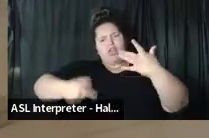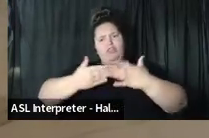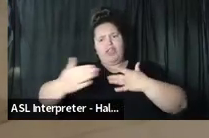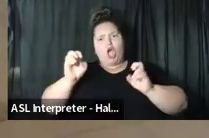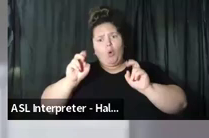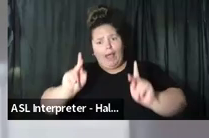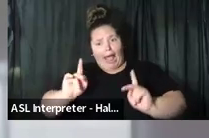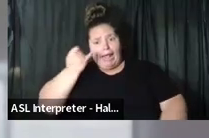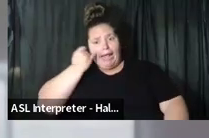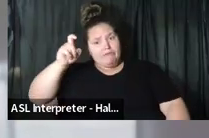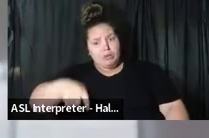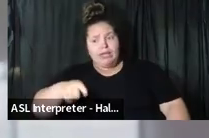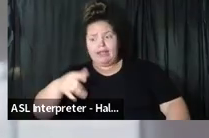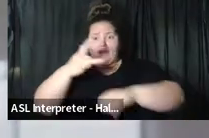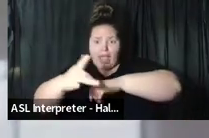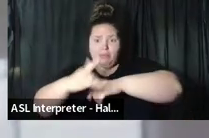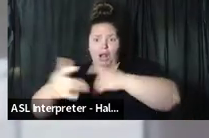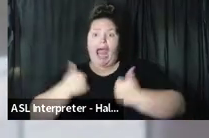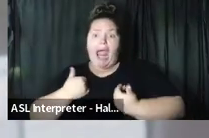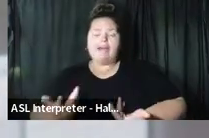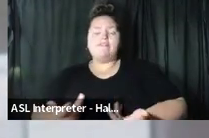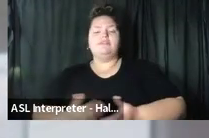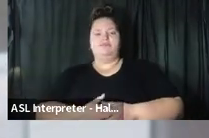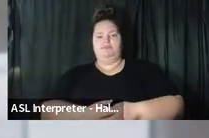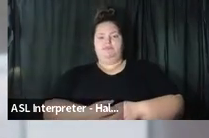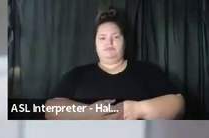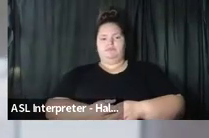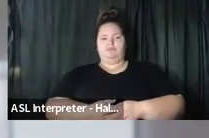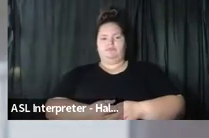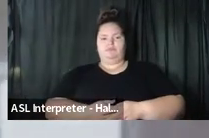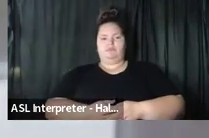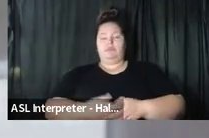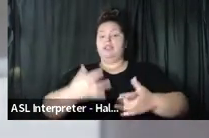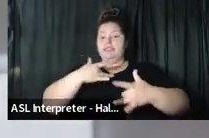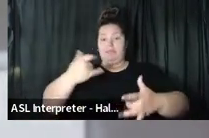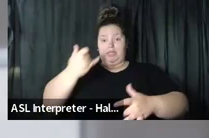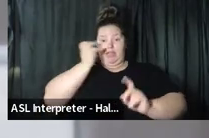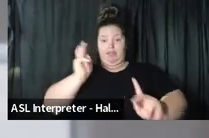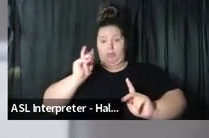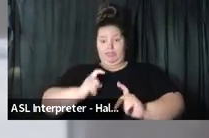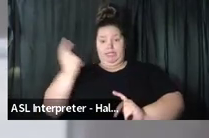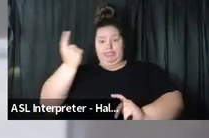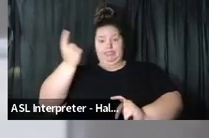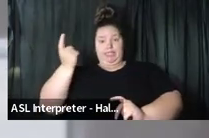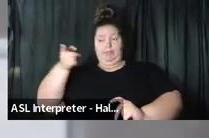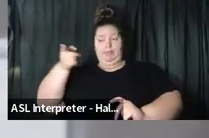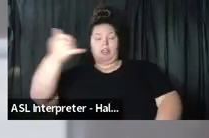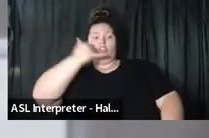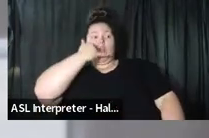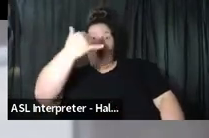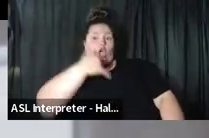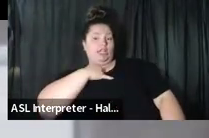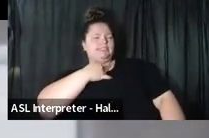Generally, what will happen with our program if folks need something is they'll call us and say, I need supports with A, B,